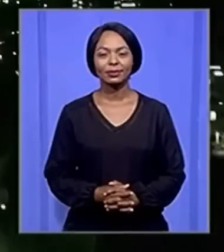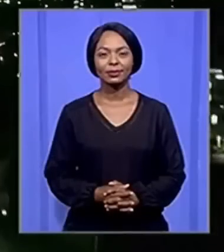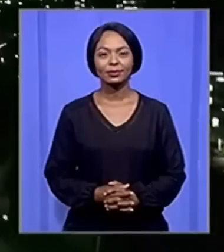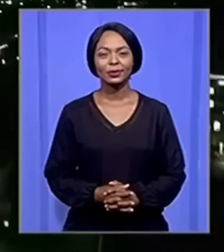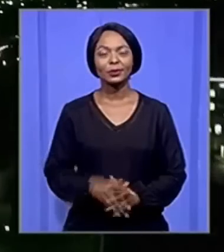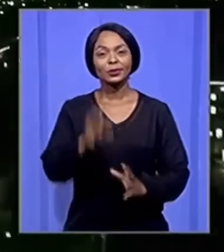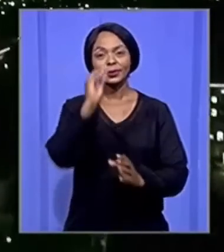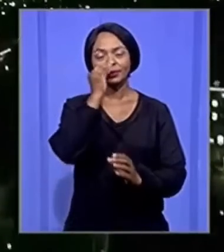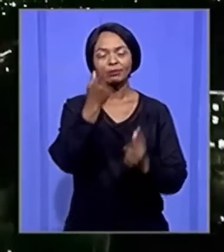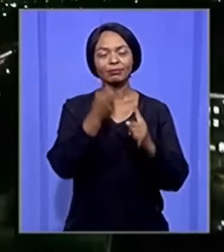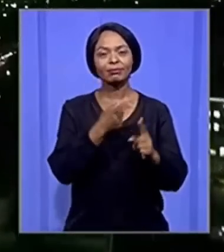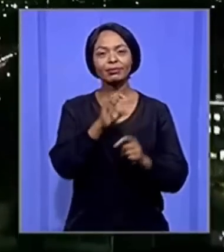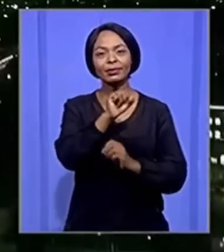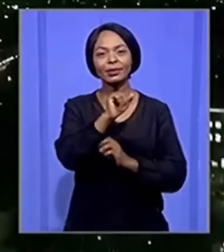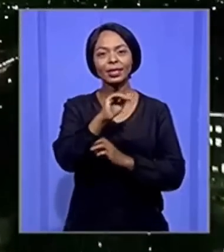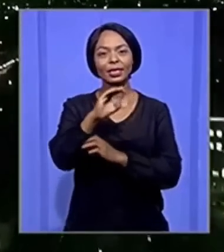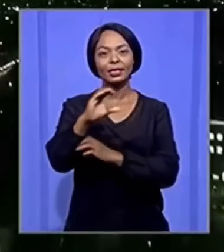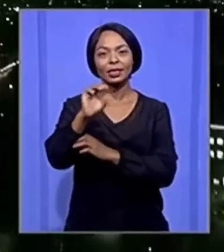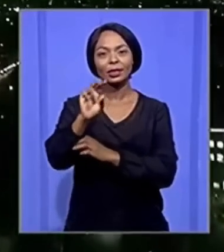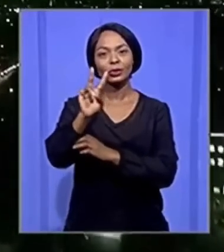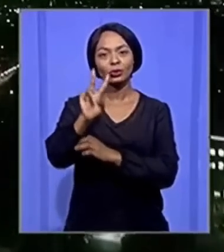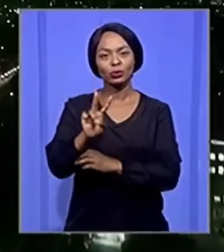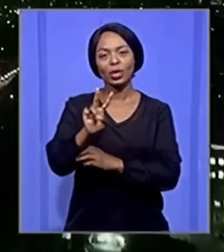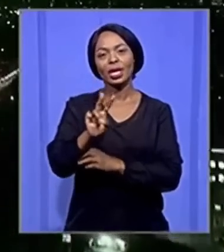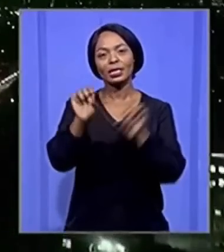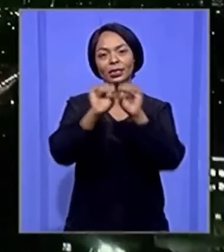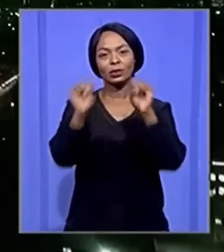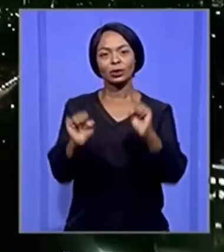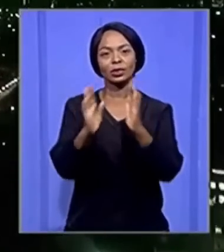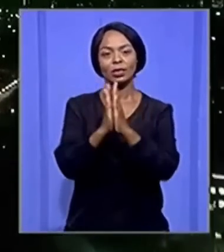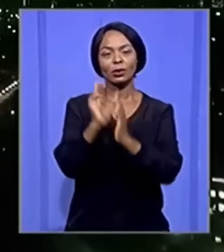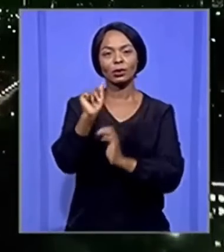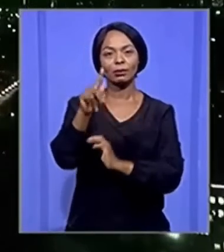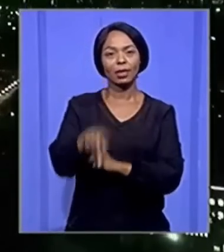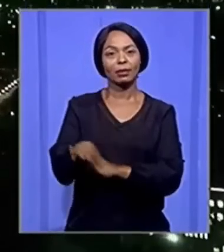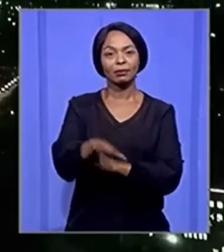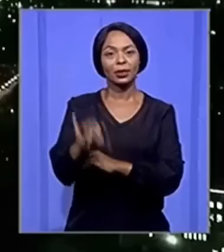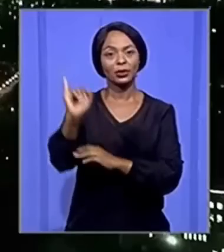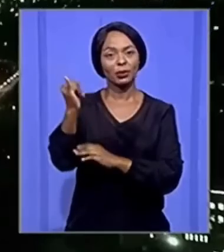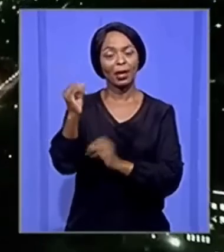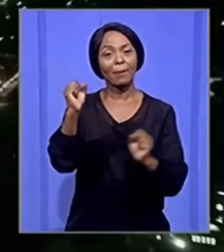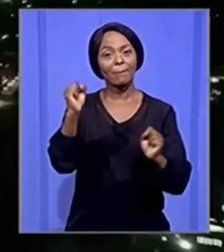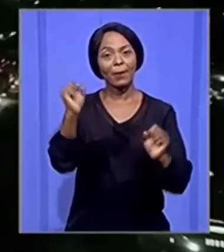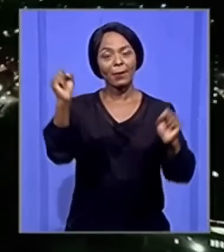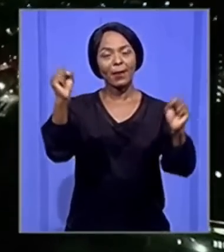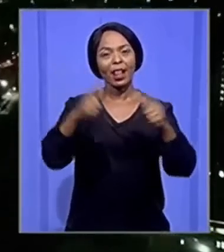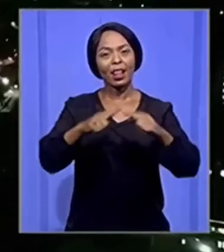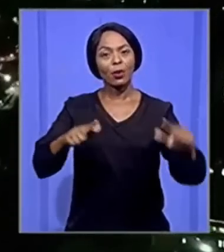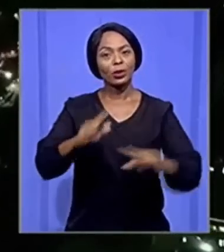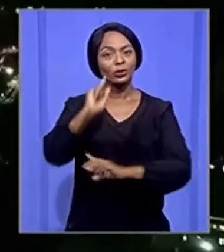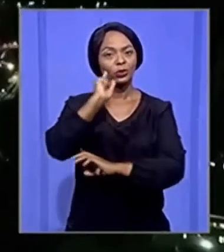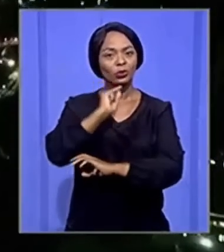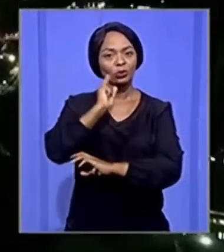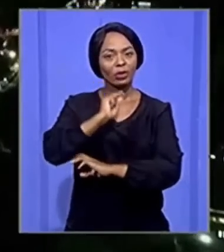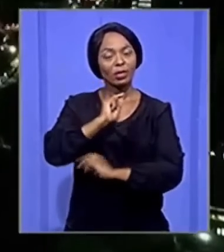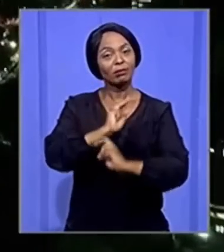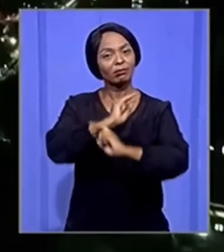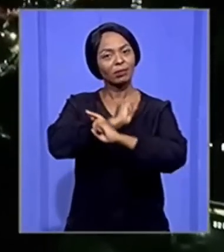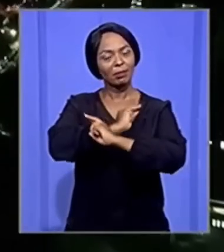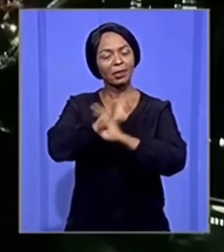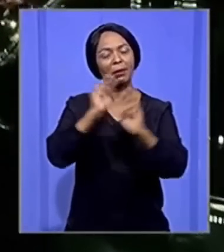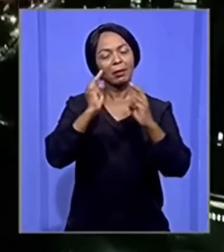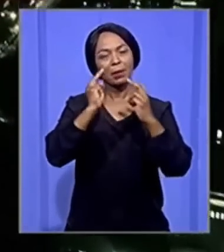Ka tlhamalalo go tswa mo SABC Studio 10 Auckland Park, Johannesburg, re go tlisetsa kgaso ya dikgang tsa Setswana.